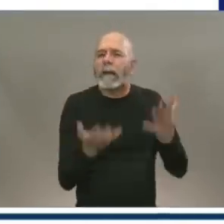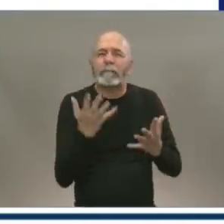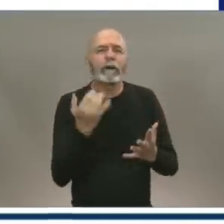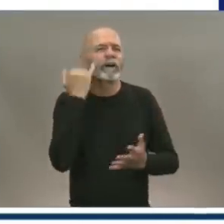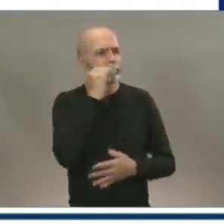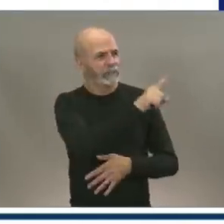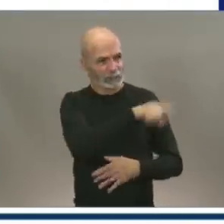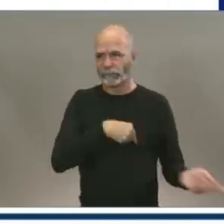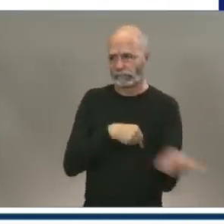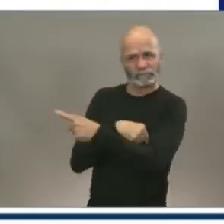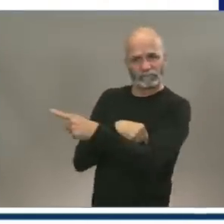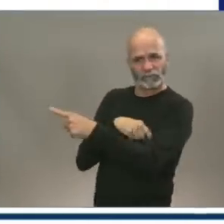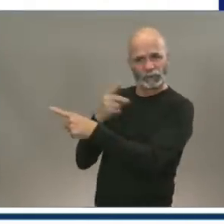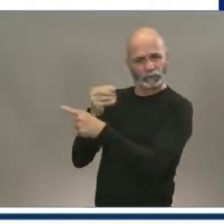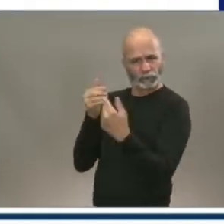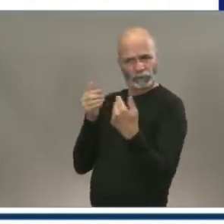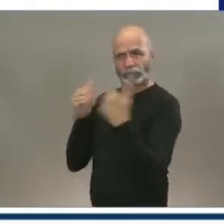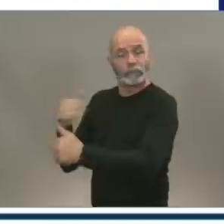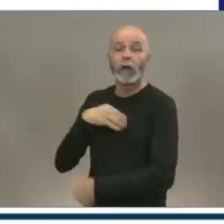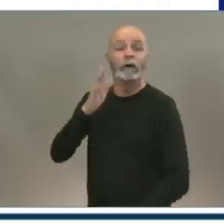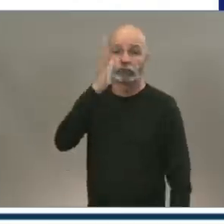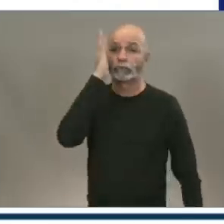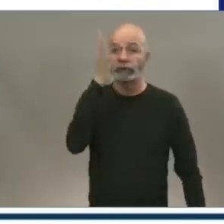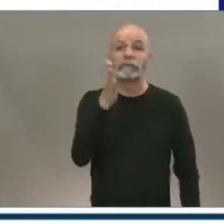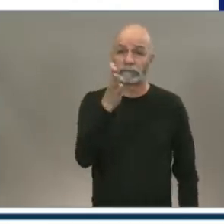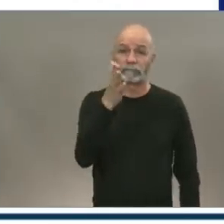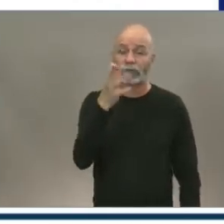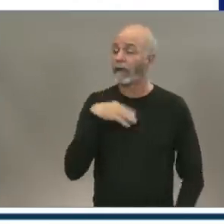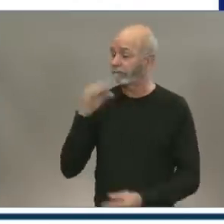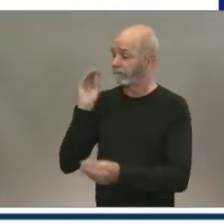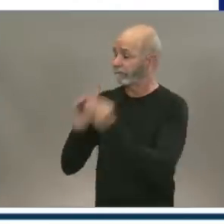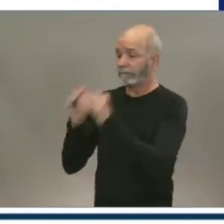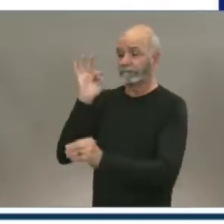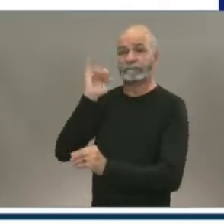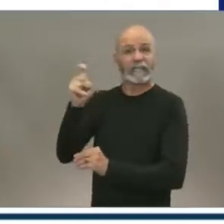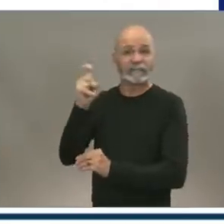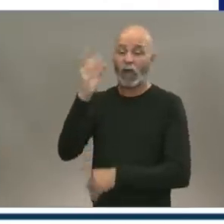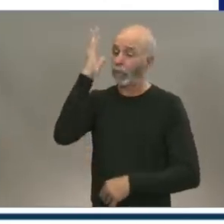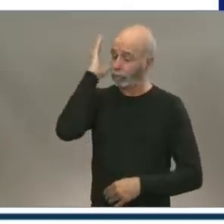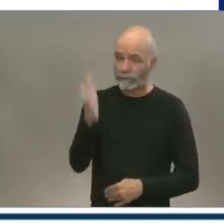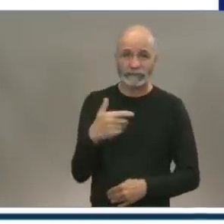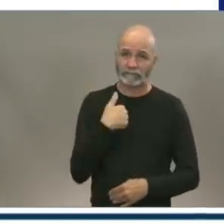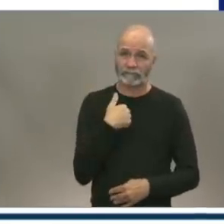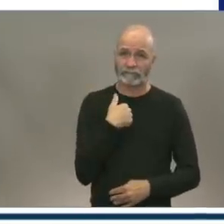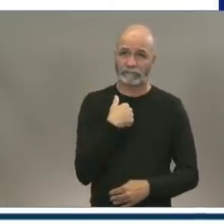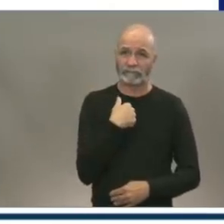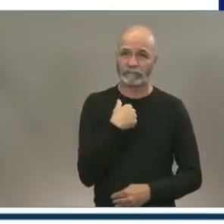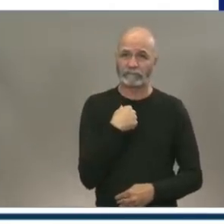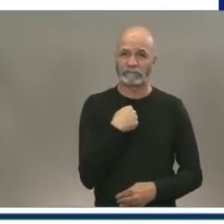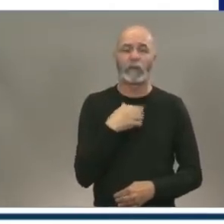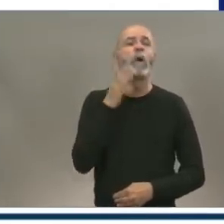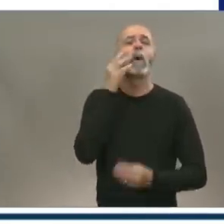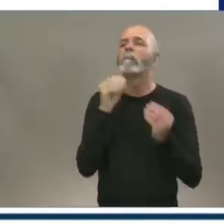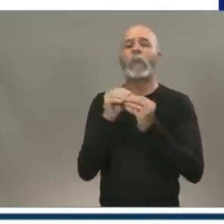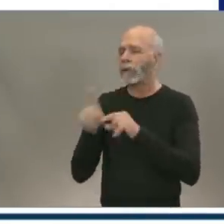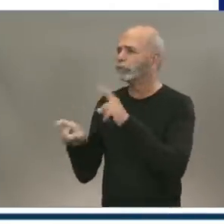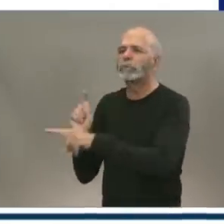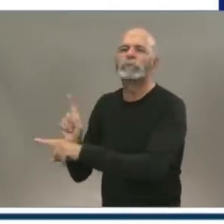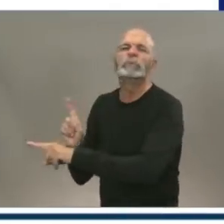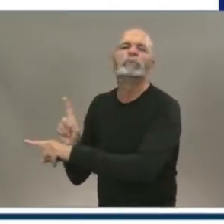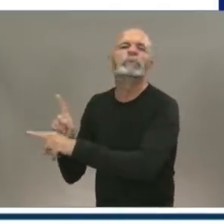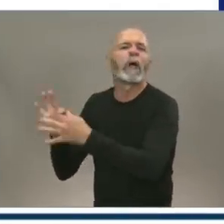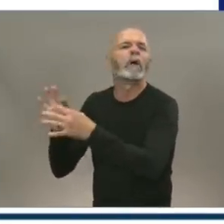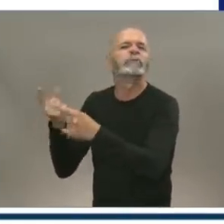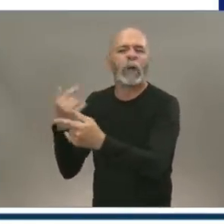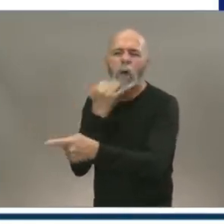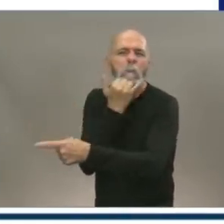it. We will do that, and we are in the process of asking those questions of the compliance team right now.